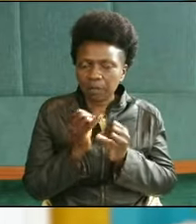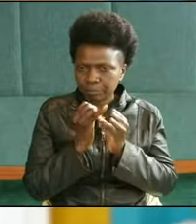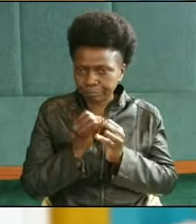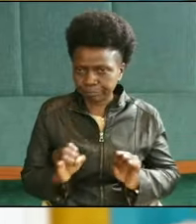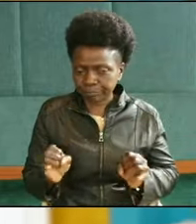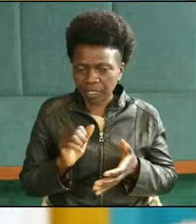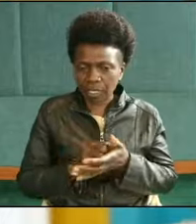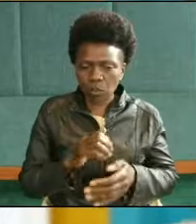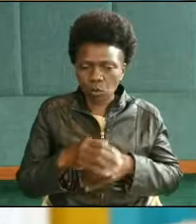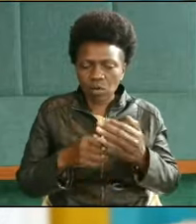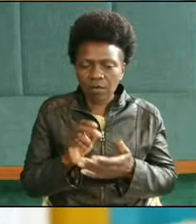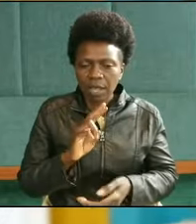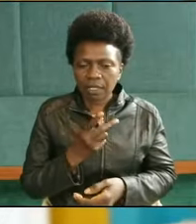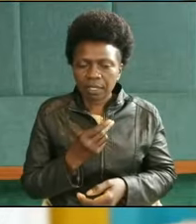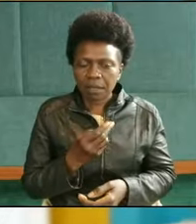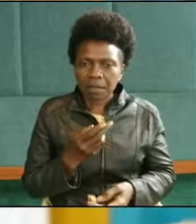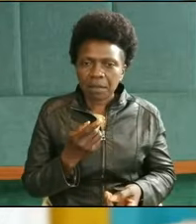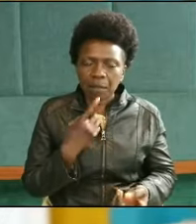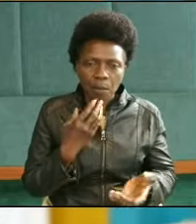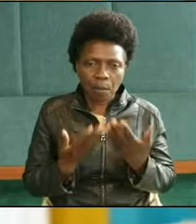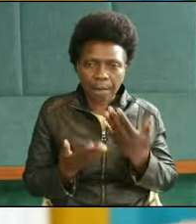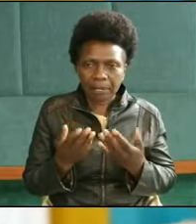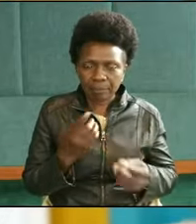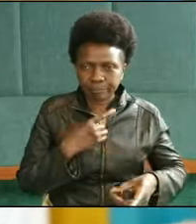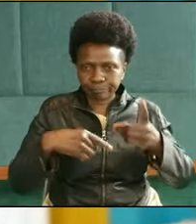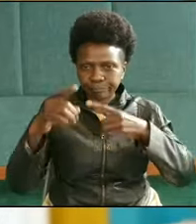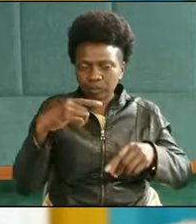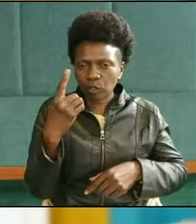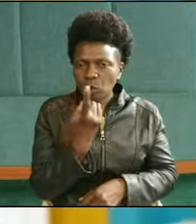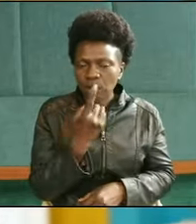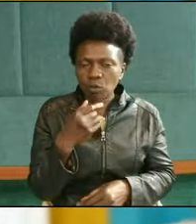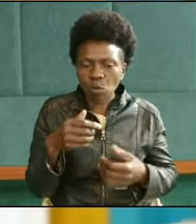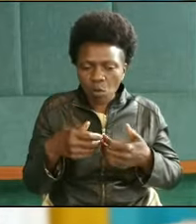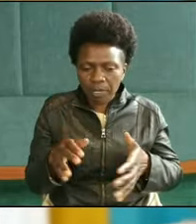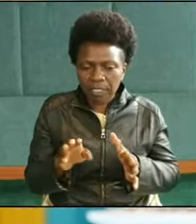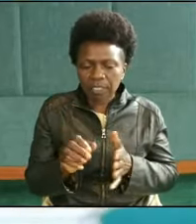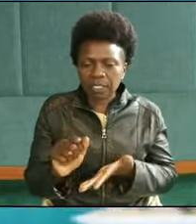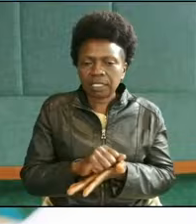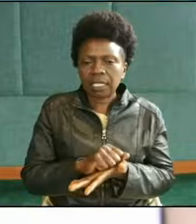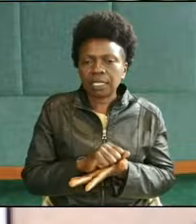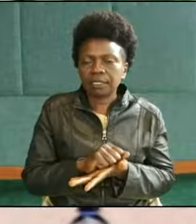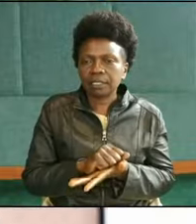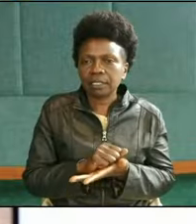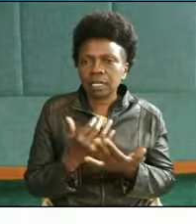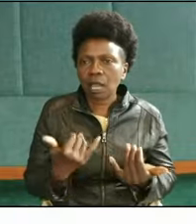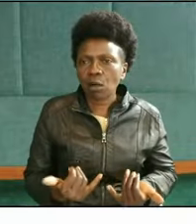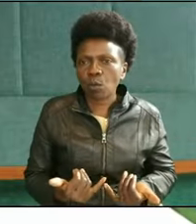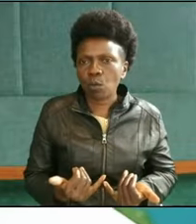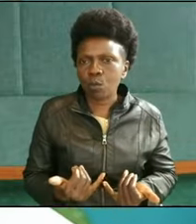that all of us, we may triumph with the one who opened for us the seal. And now,